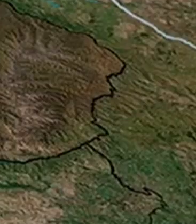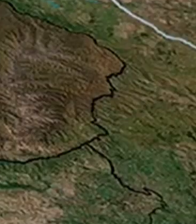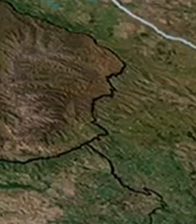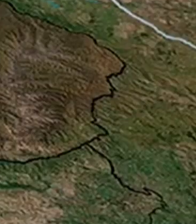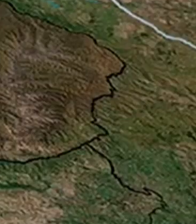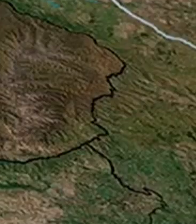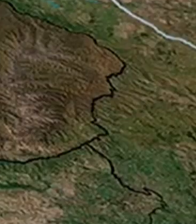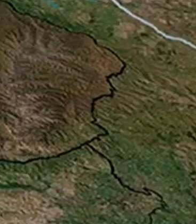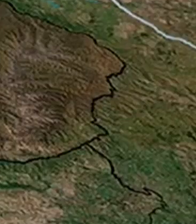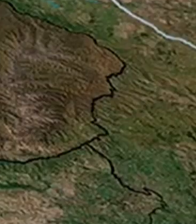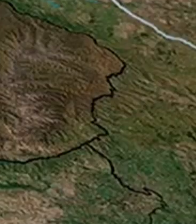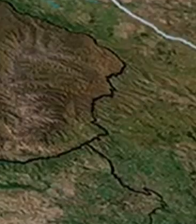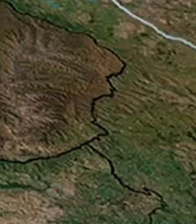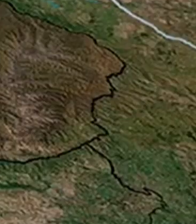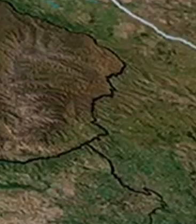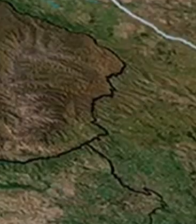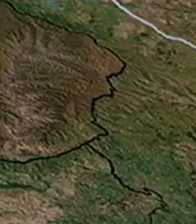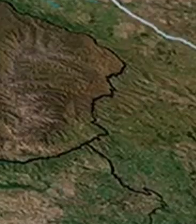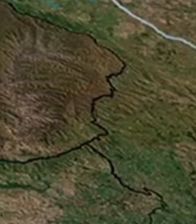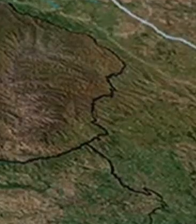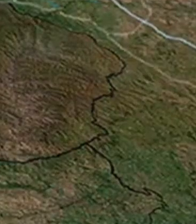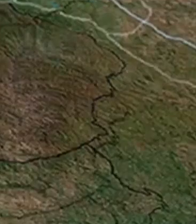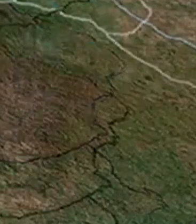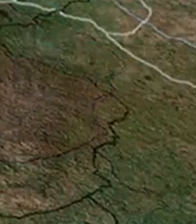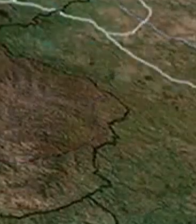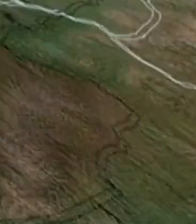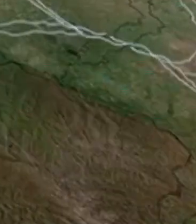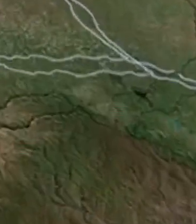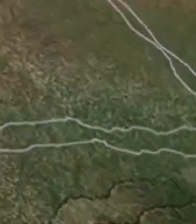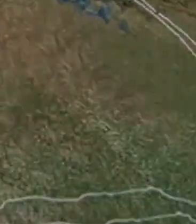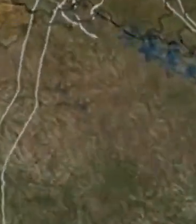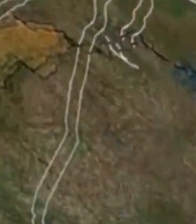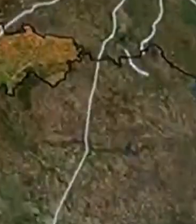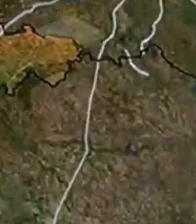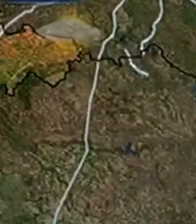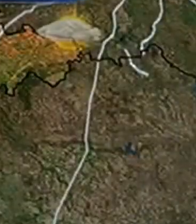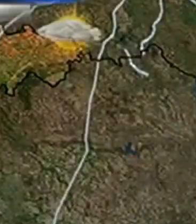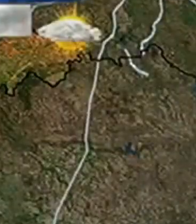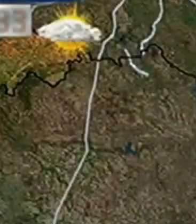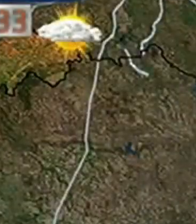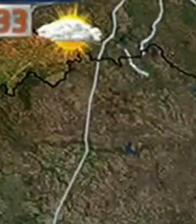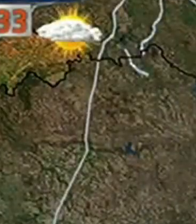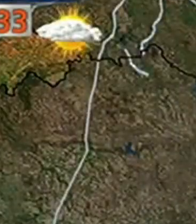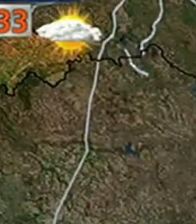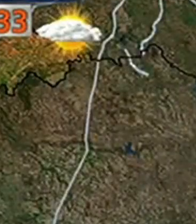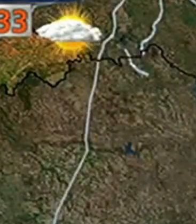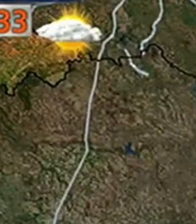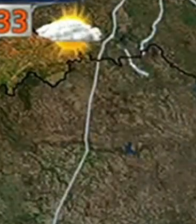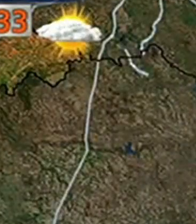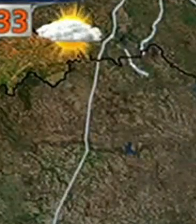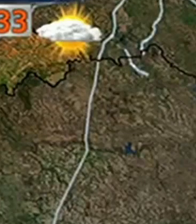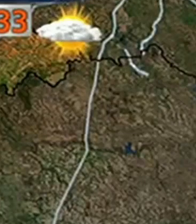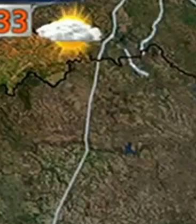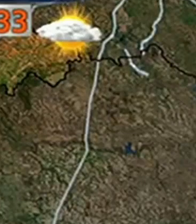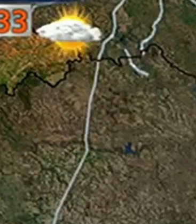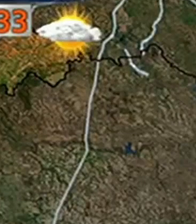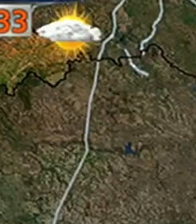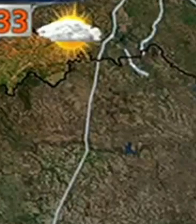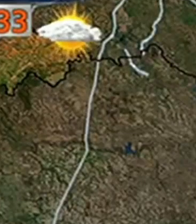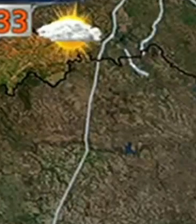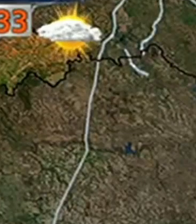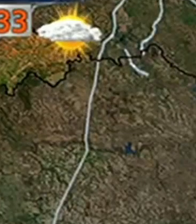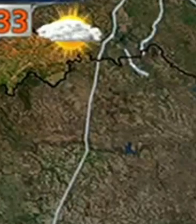tlana le masarasarane a pula fa le fa Frankfurt yona go tla bogole mogote ka digrata di le 31 re konosetsa re lebele province ya